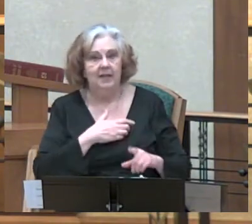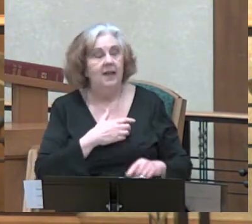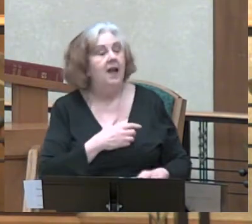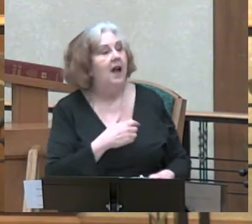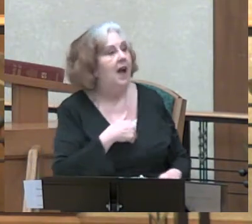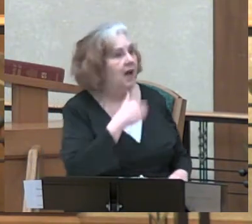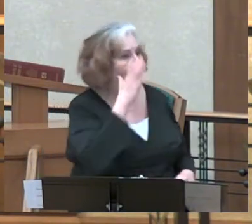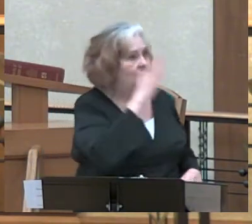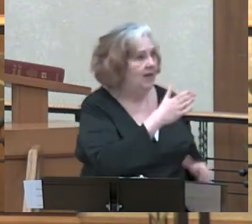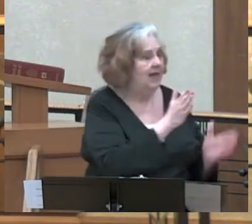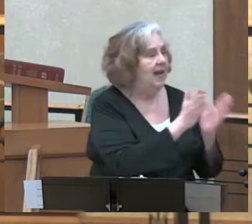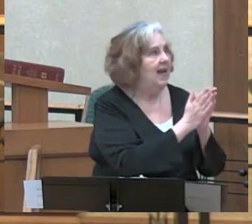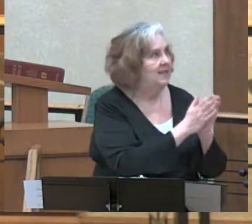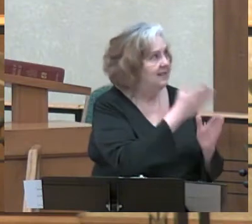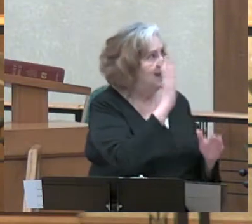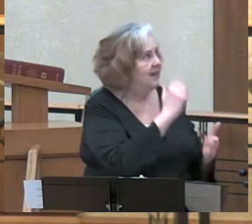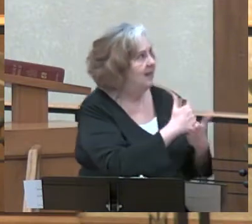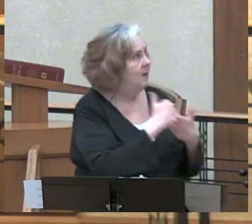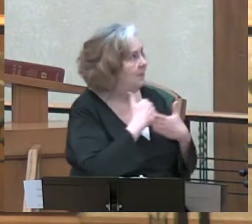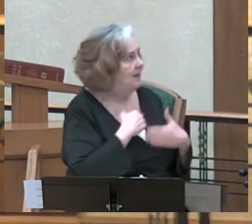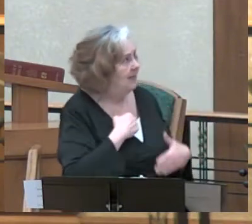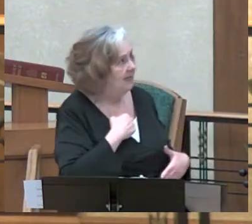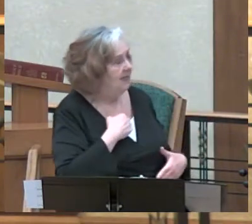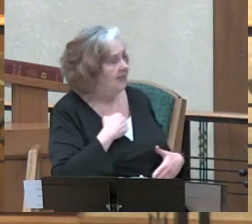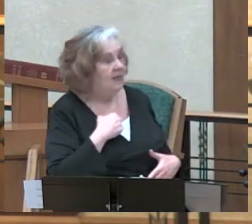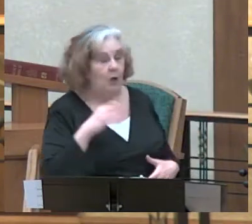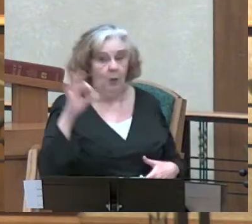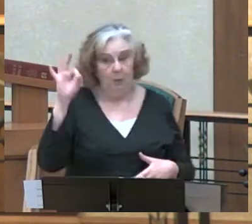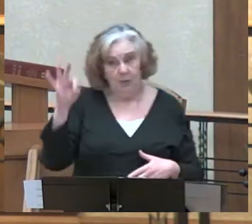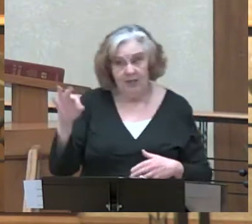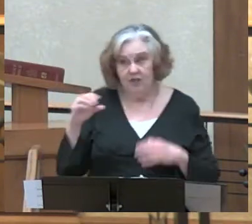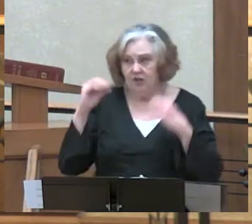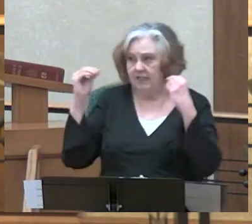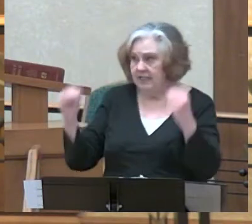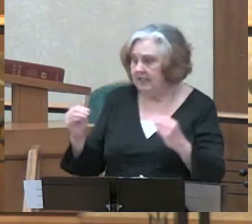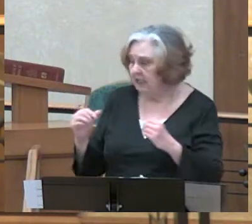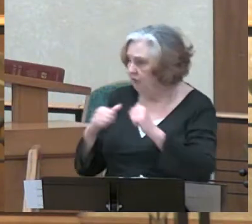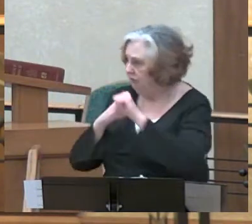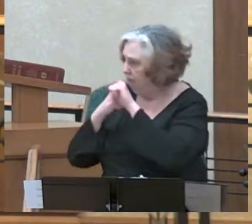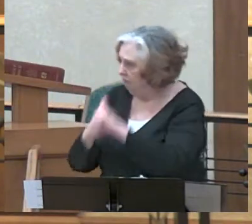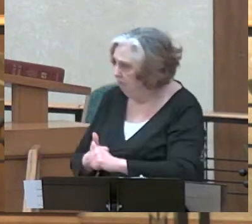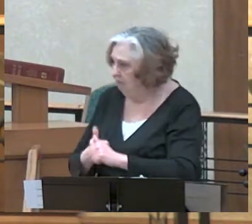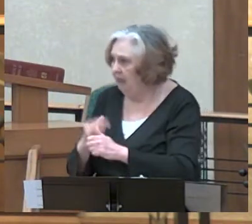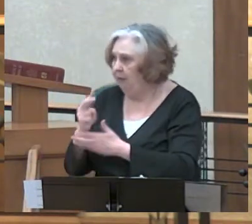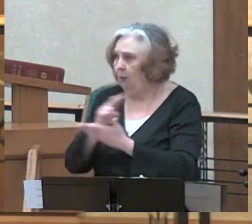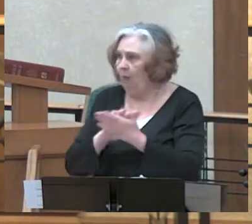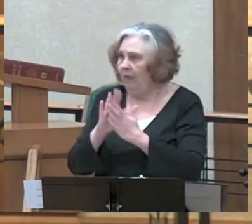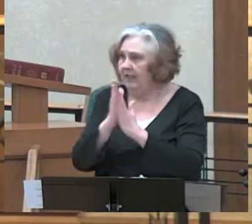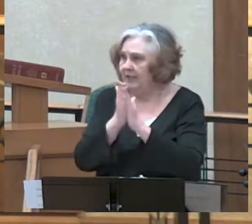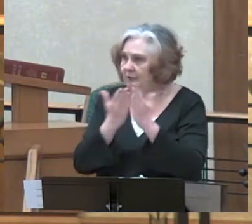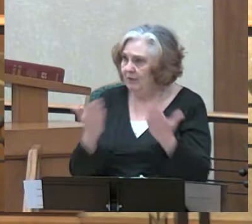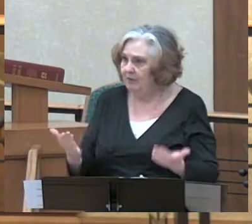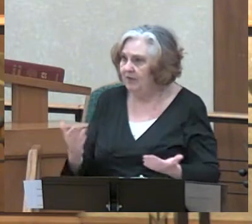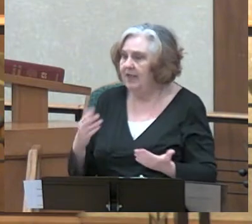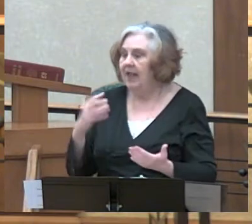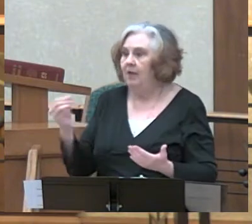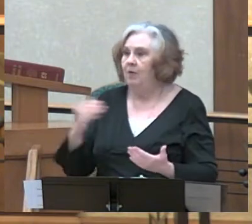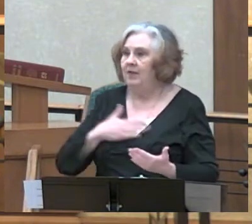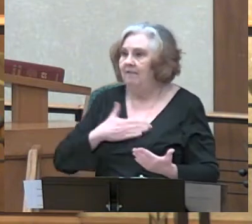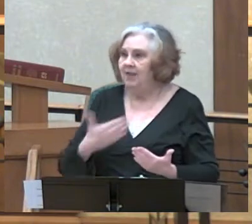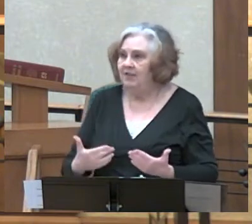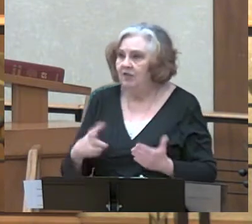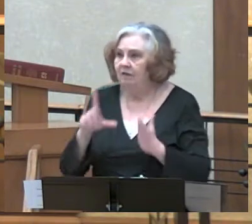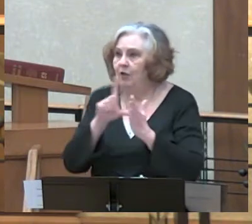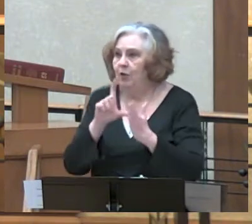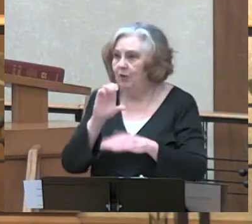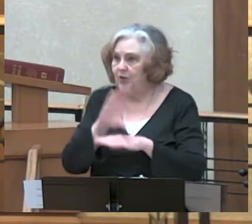God to help me. Will you preach and teach in accordance with the Holy Scriptures and with the confessions of the Lutheran Church?